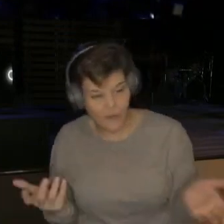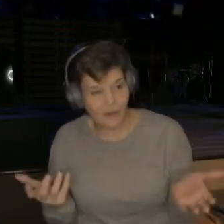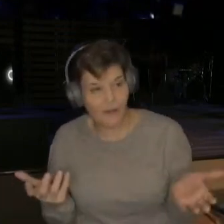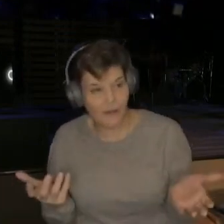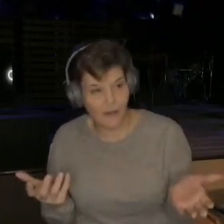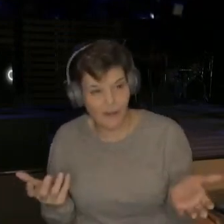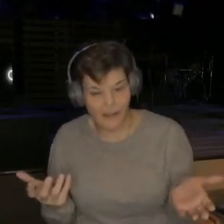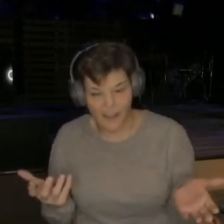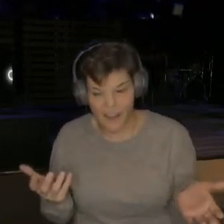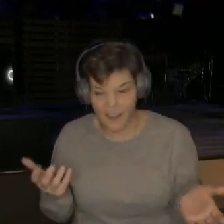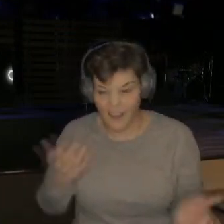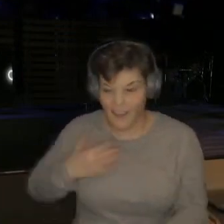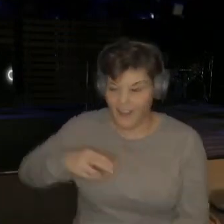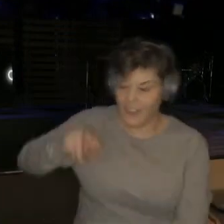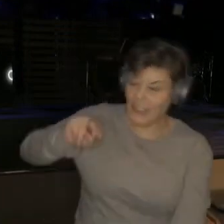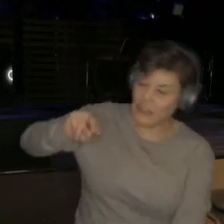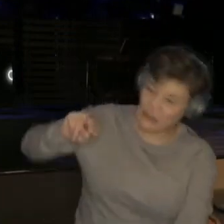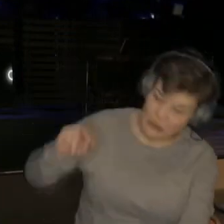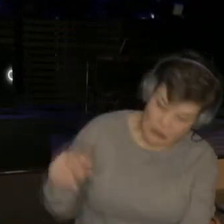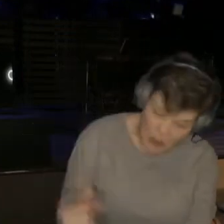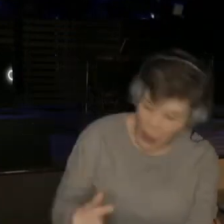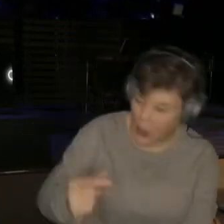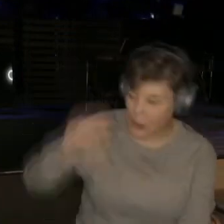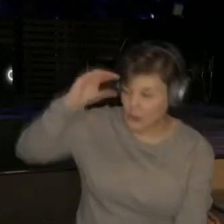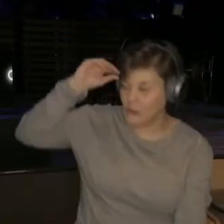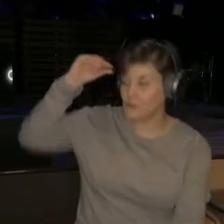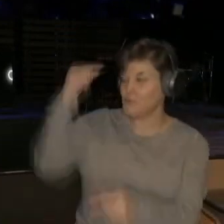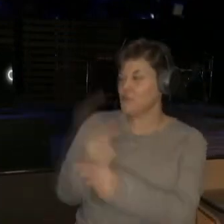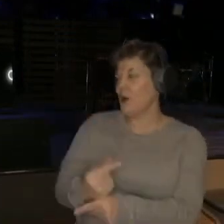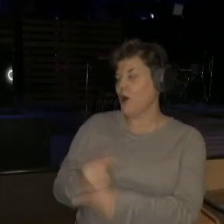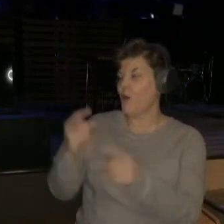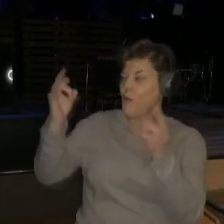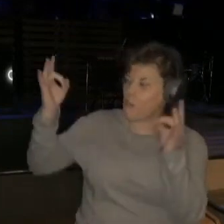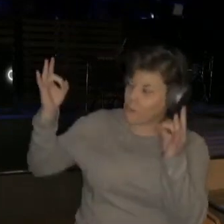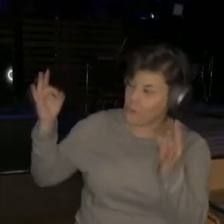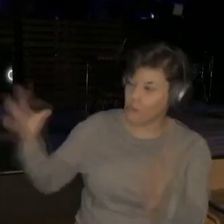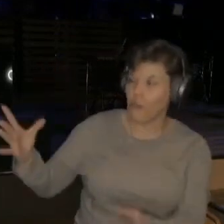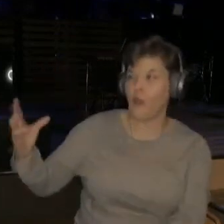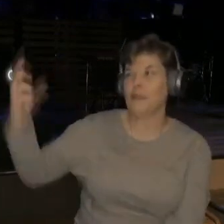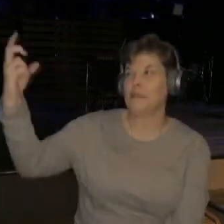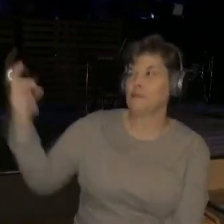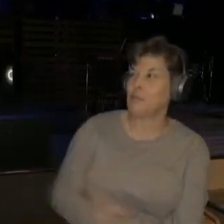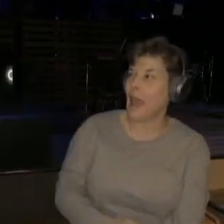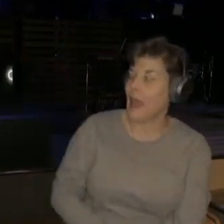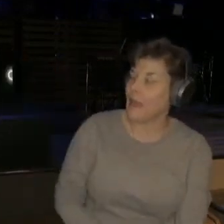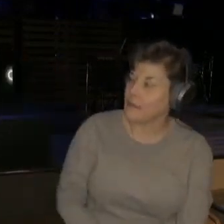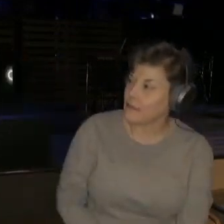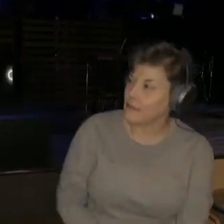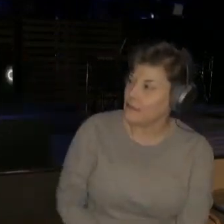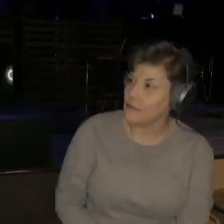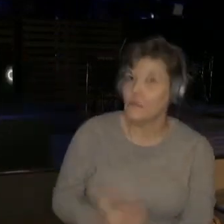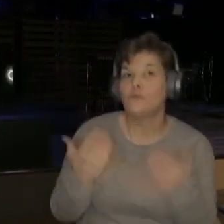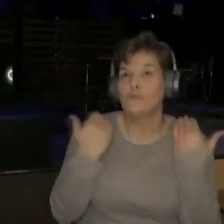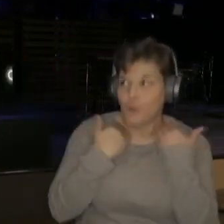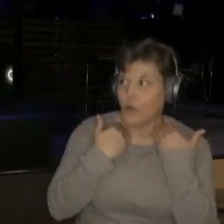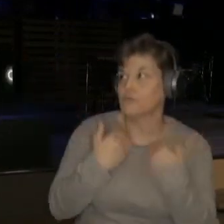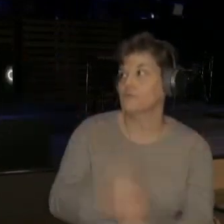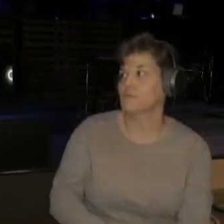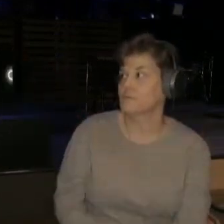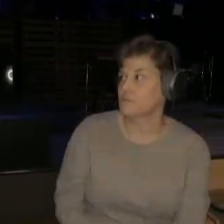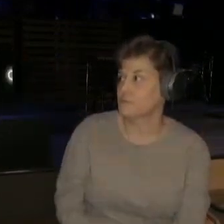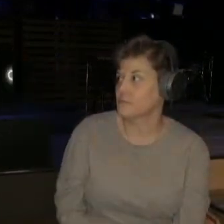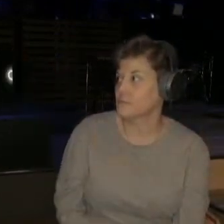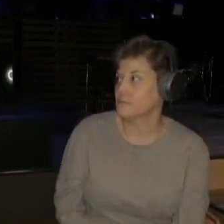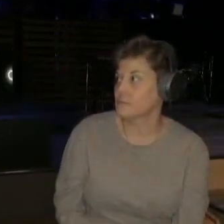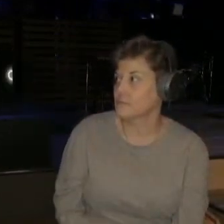His no good for nothing scoundrel of a brother is back after wasting all of his cash.